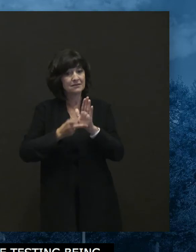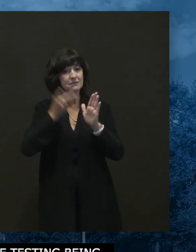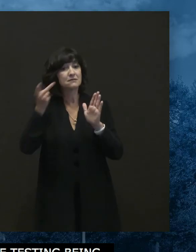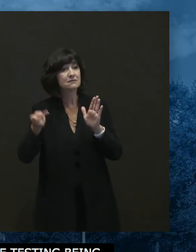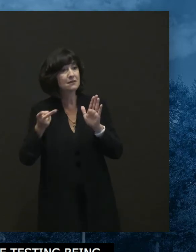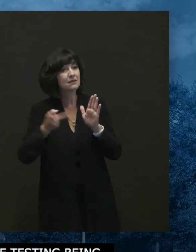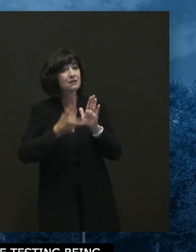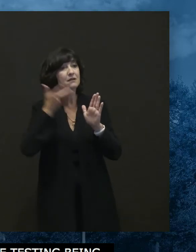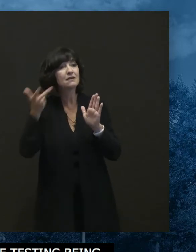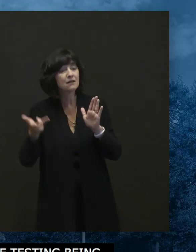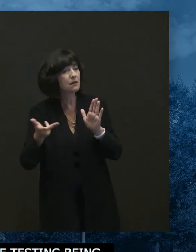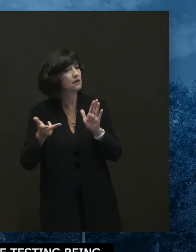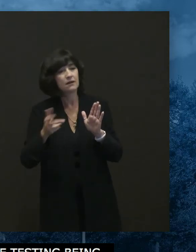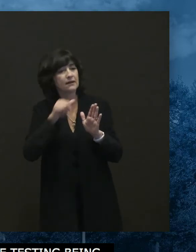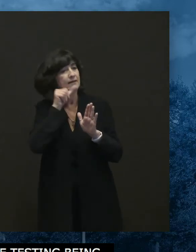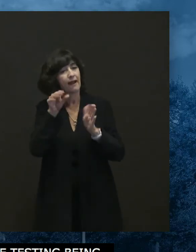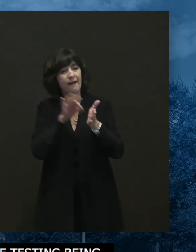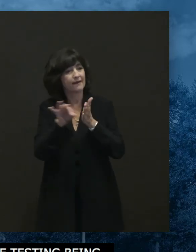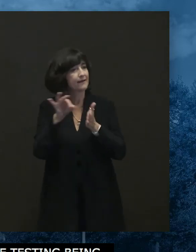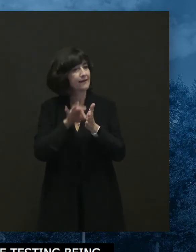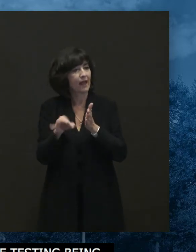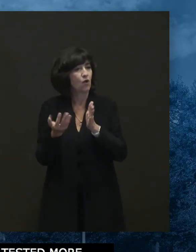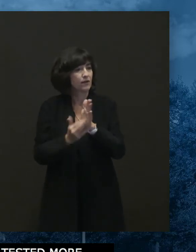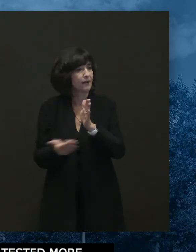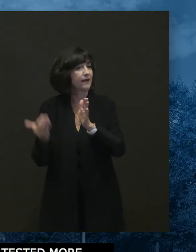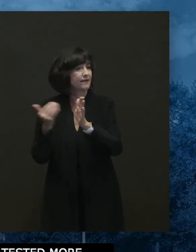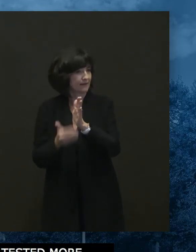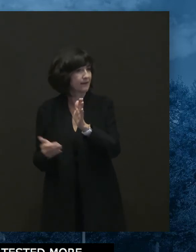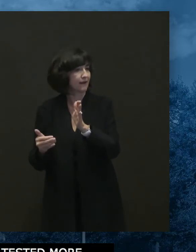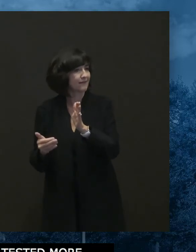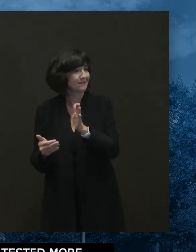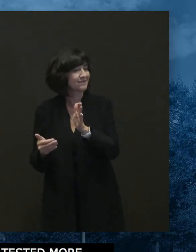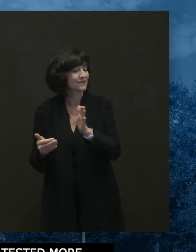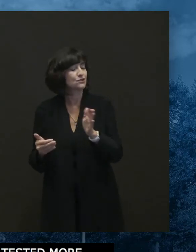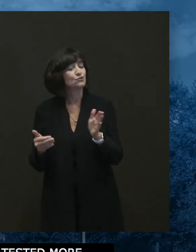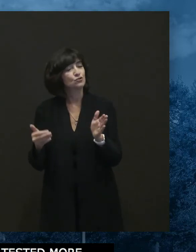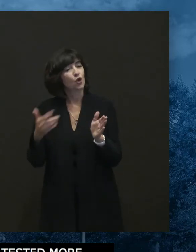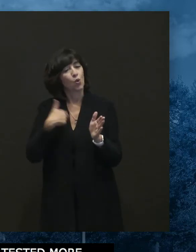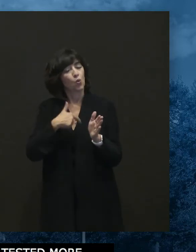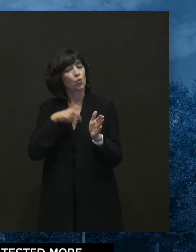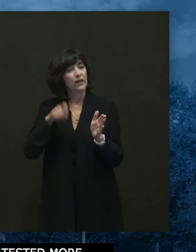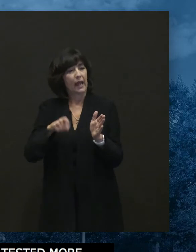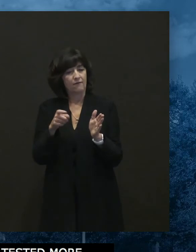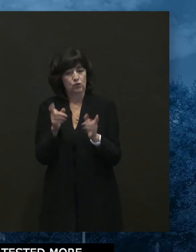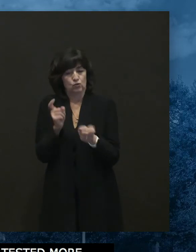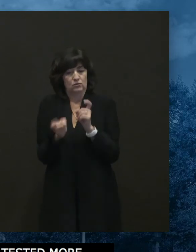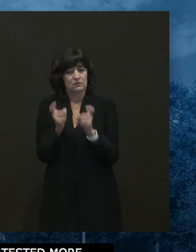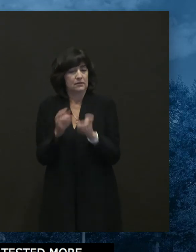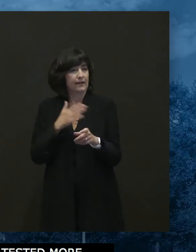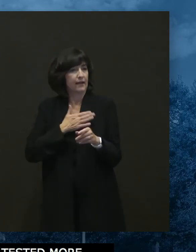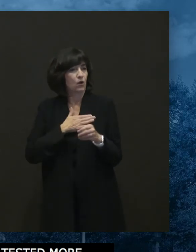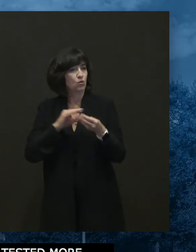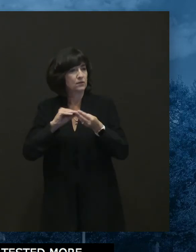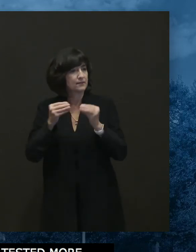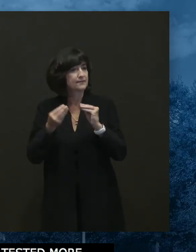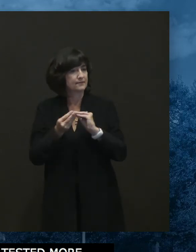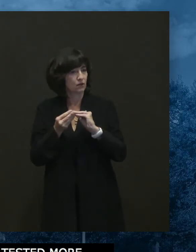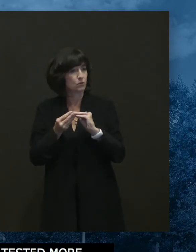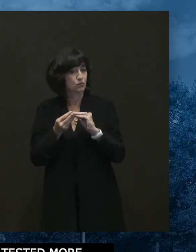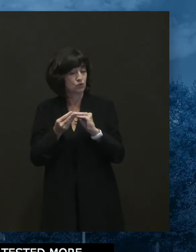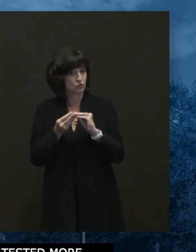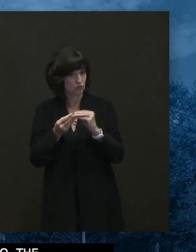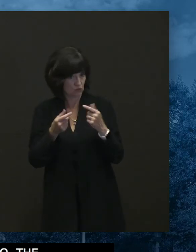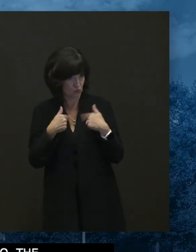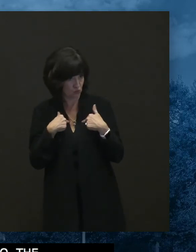So the combination of those numbers is concerning, and it's not headed in the right direction. You're right. Is it to the point where